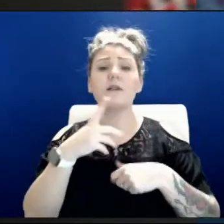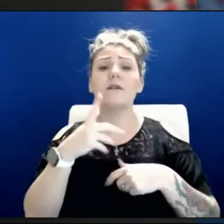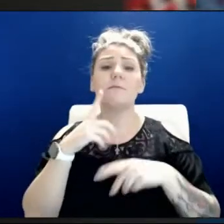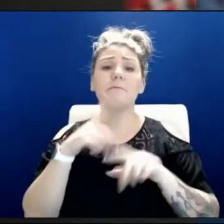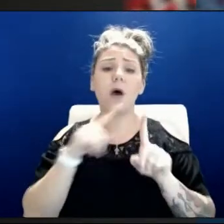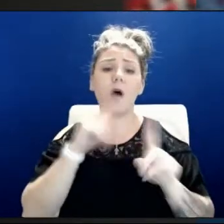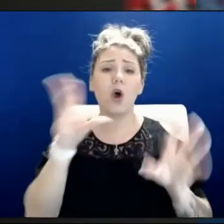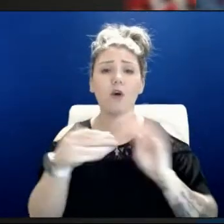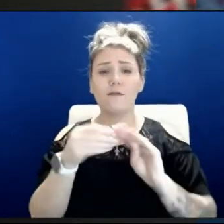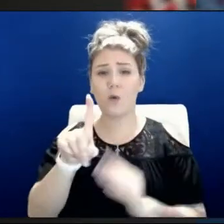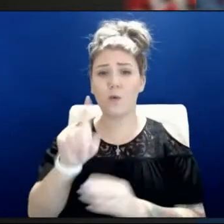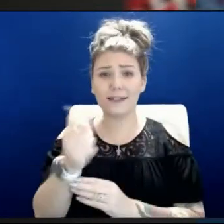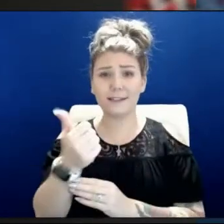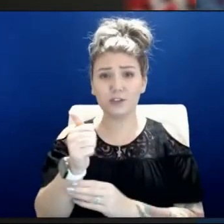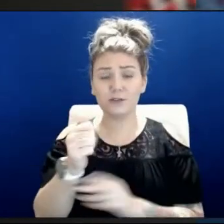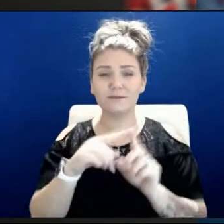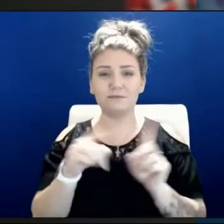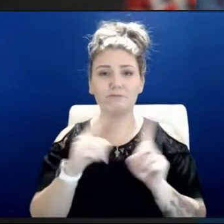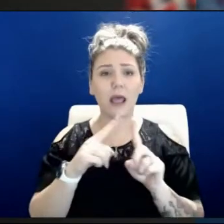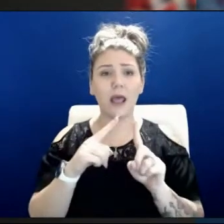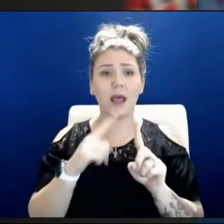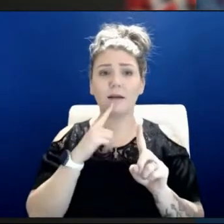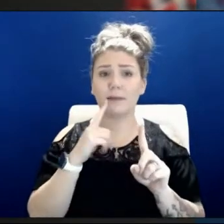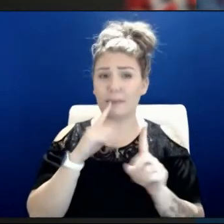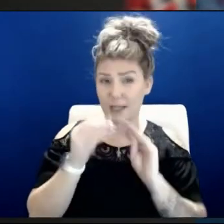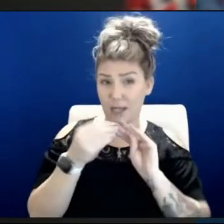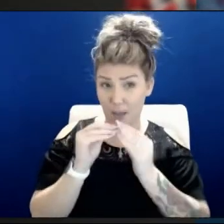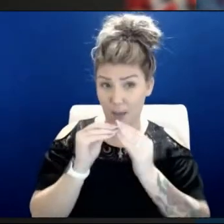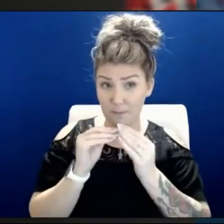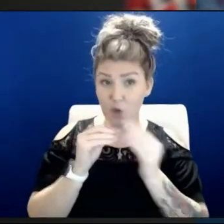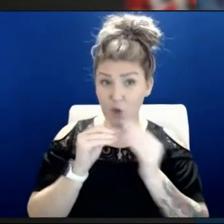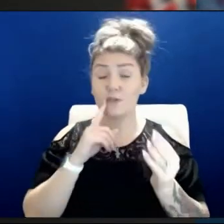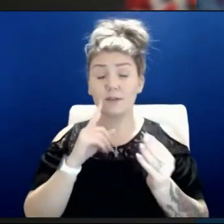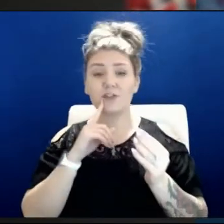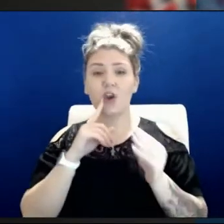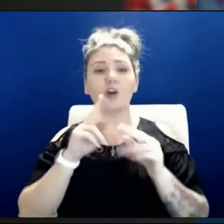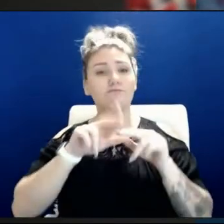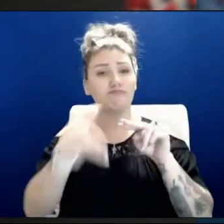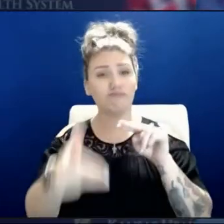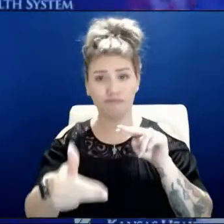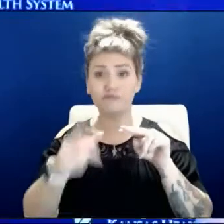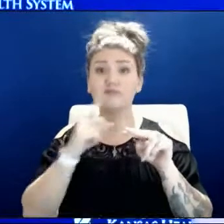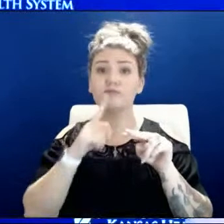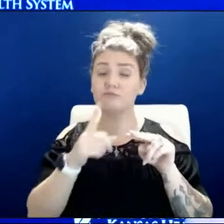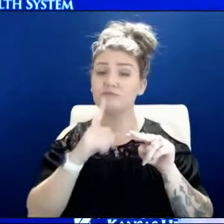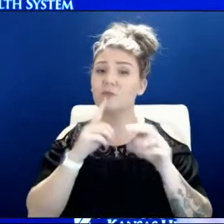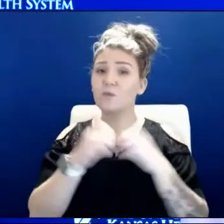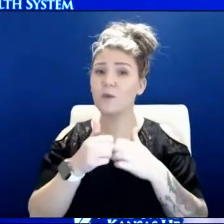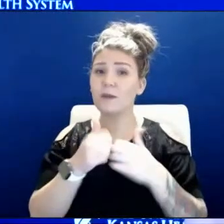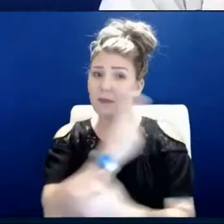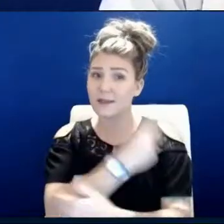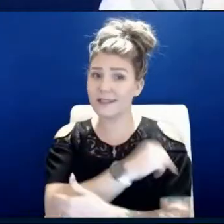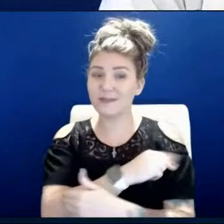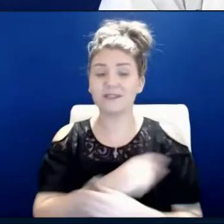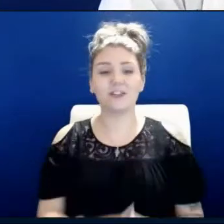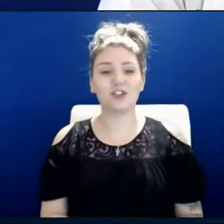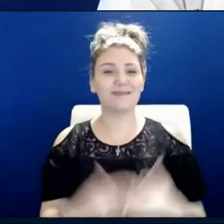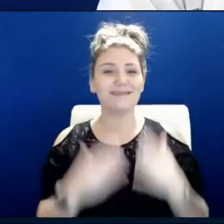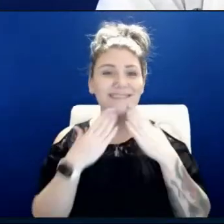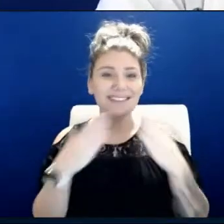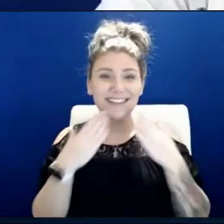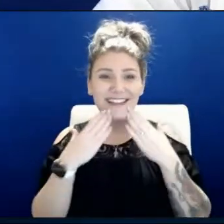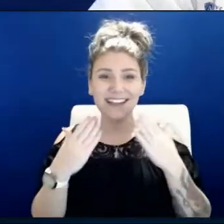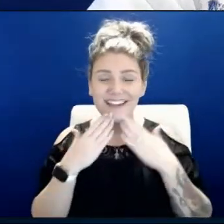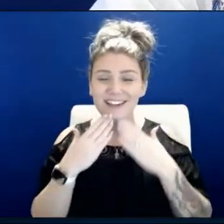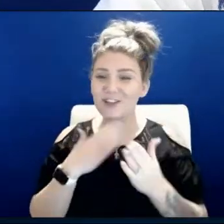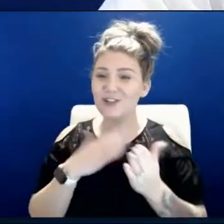trend continues to be improving as far as decreased hospitalizations. All right. Well, thank you, Doc Hawk. Yeah. And just to say,